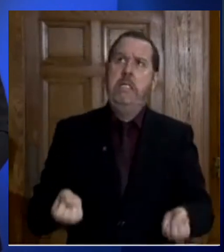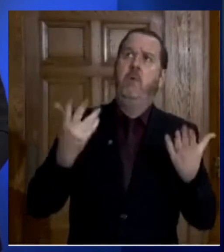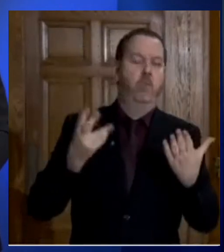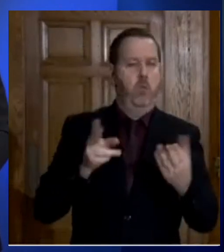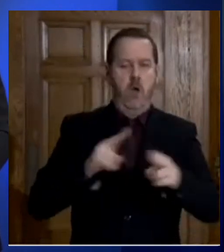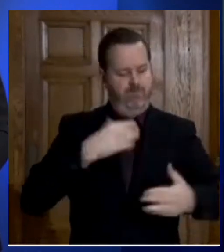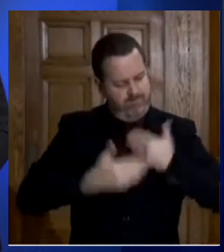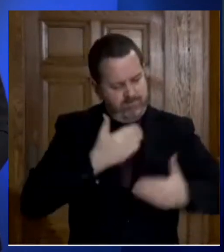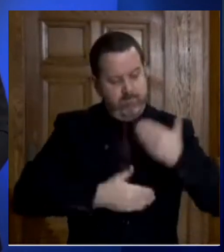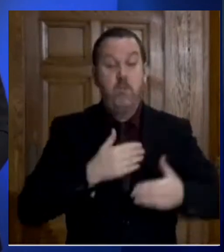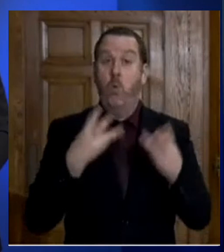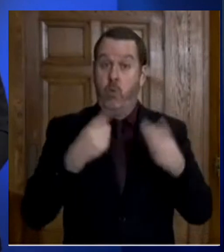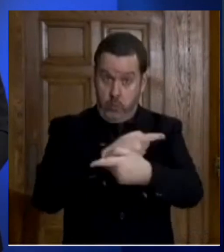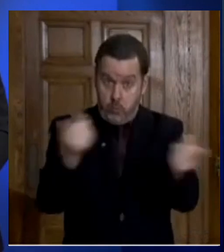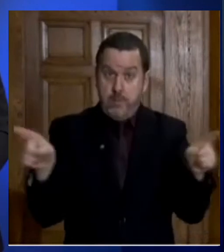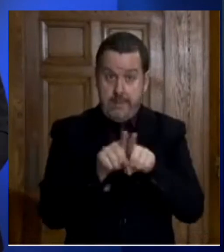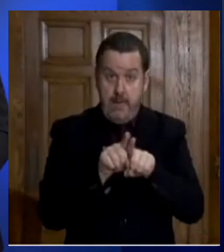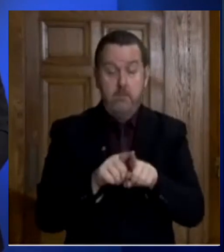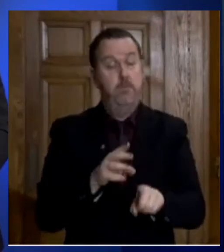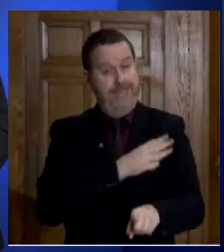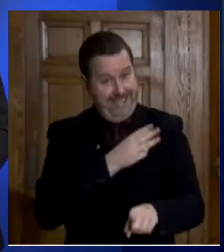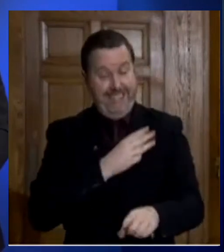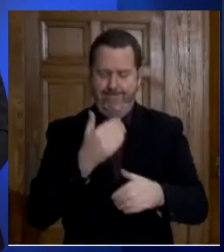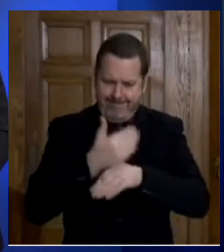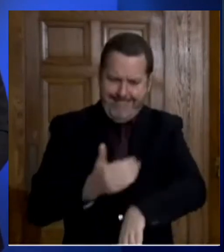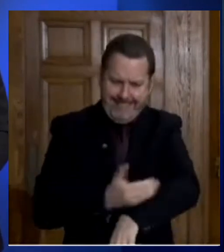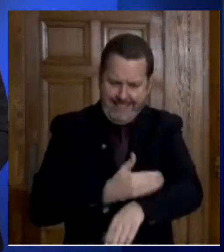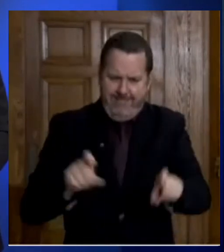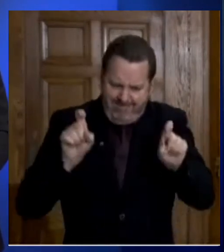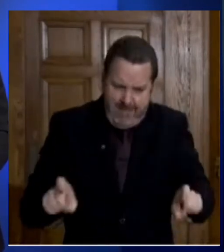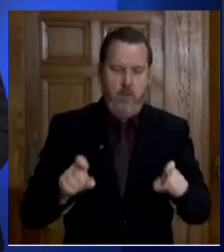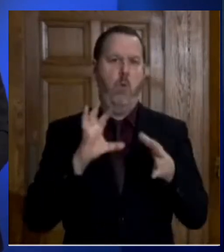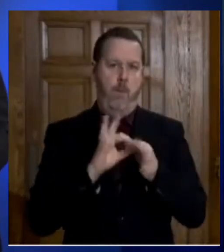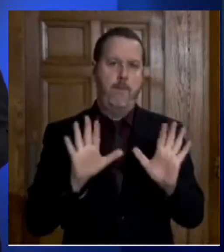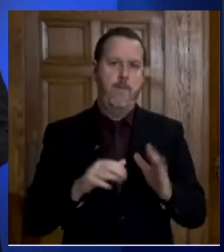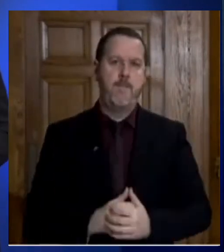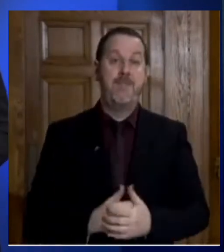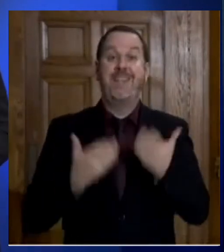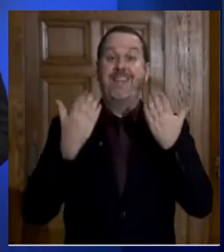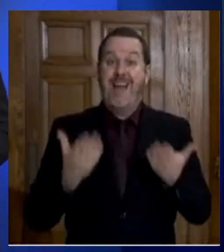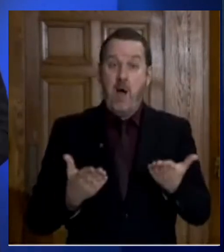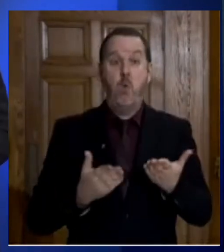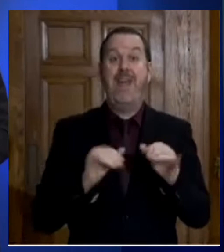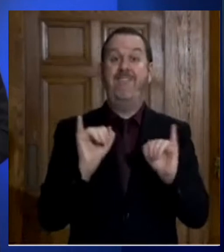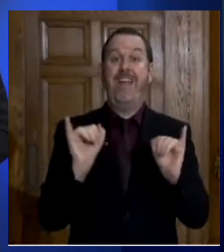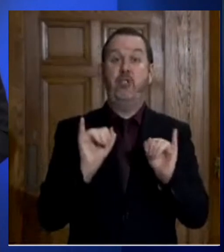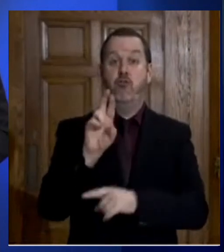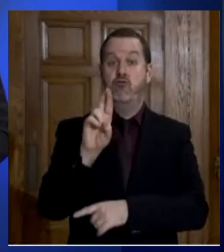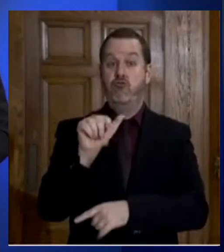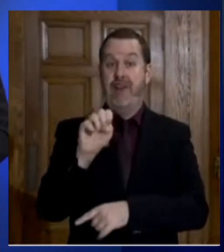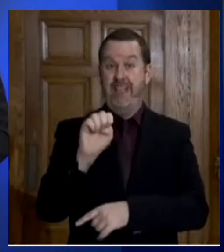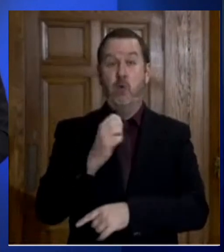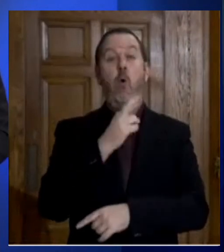down. Please stay at home. We are now seeing a slowing of the infection rate, and I thank every one of